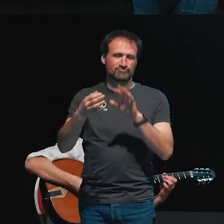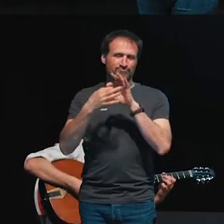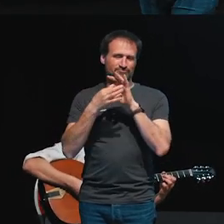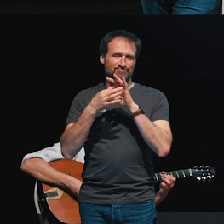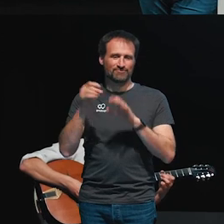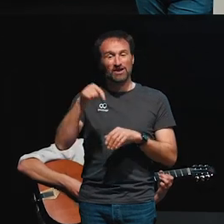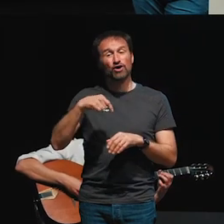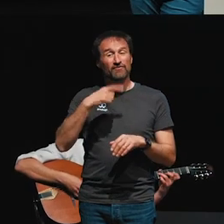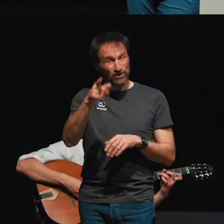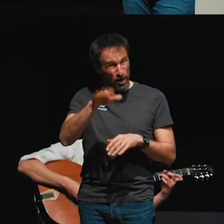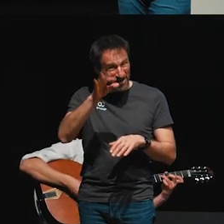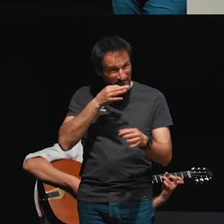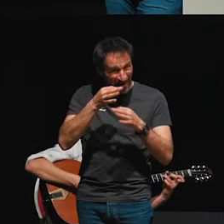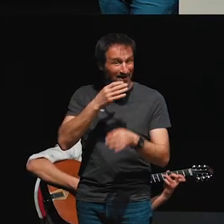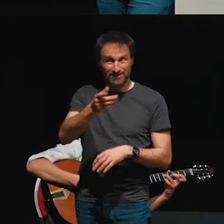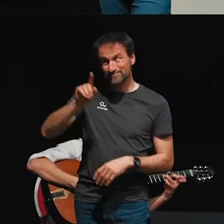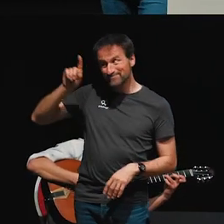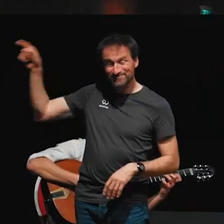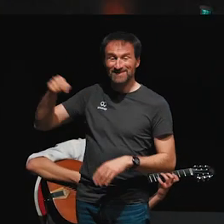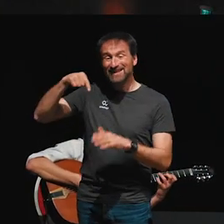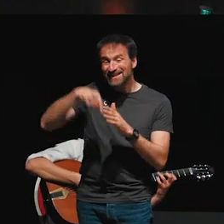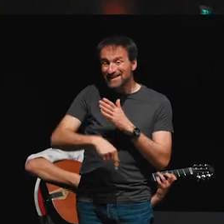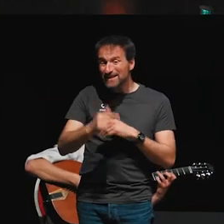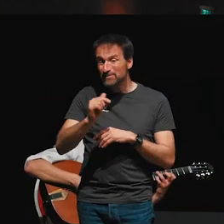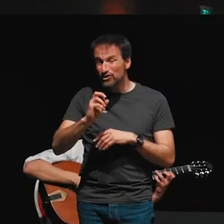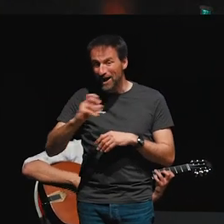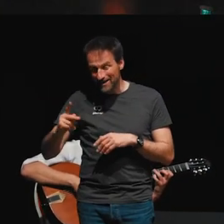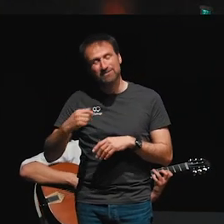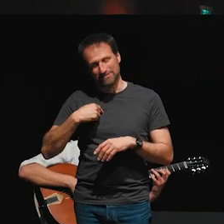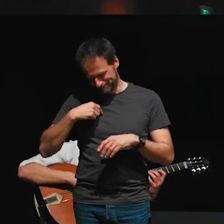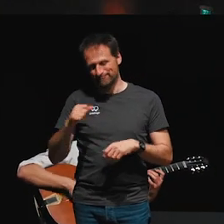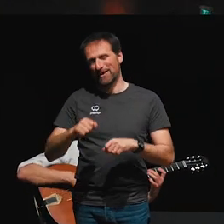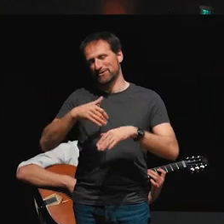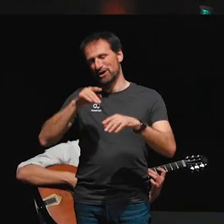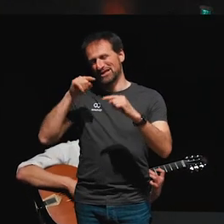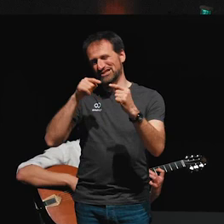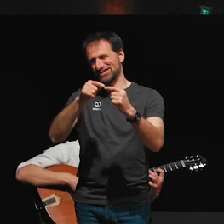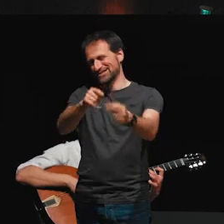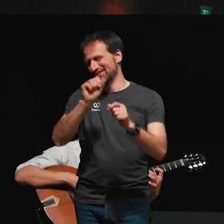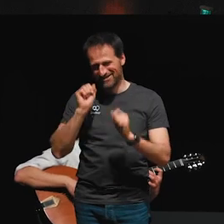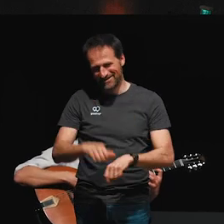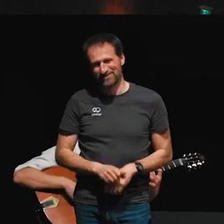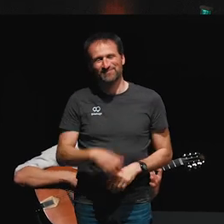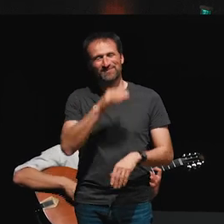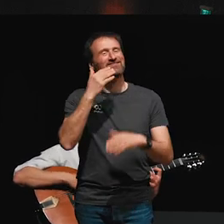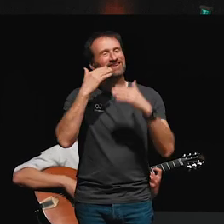me at the Deep Truck. Thank you very much.